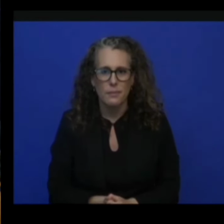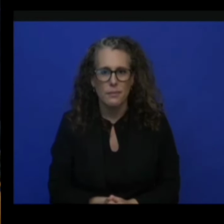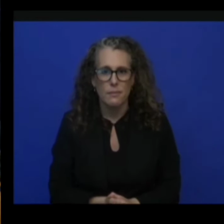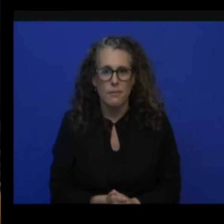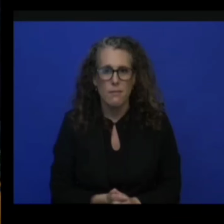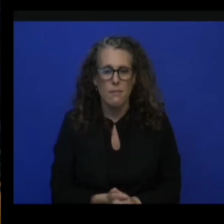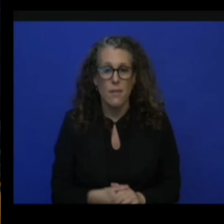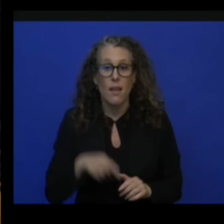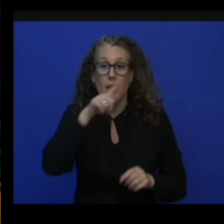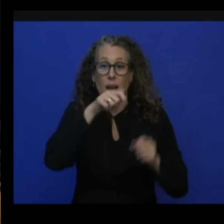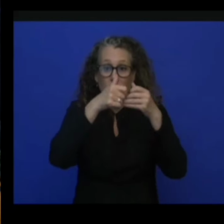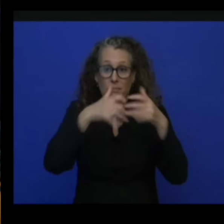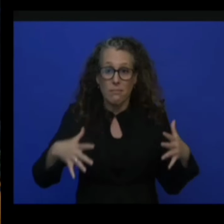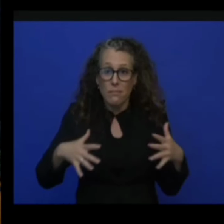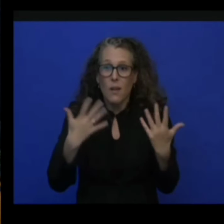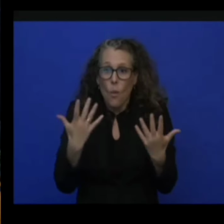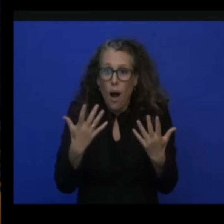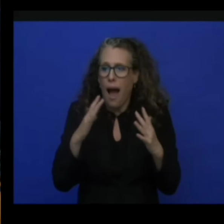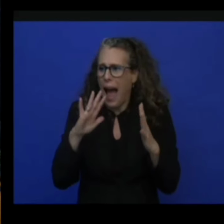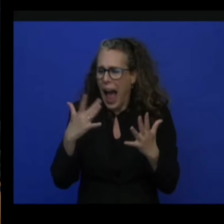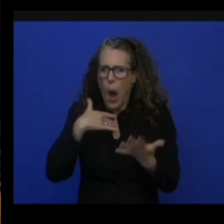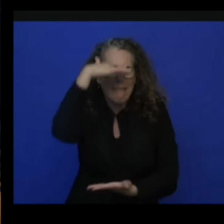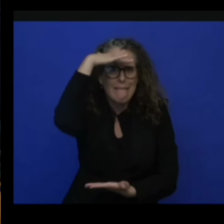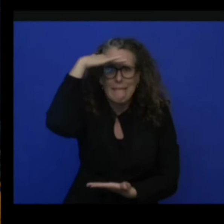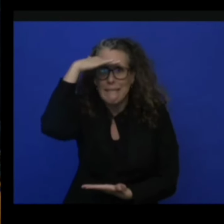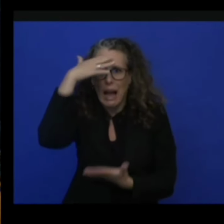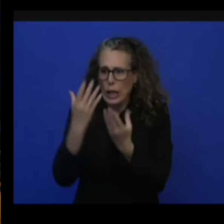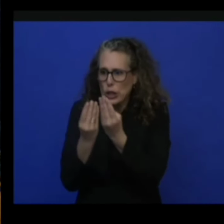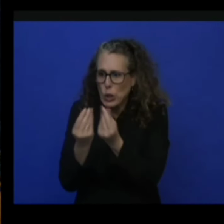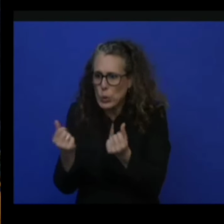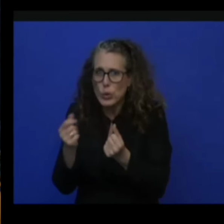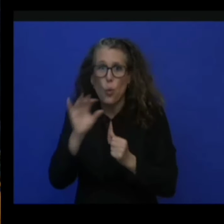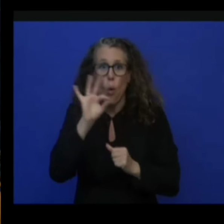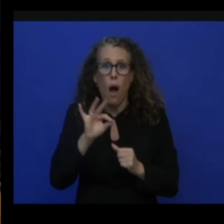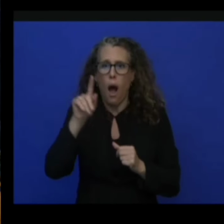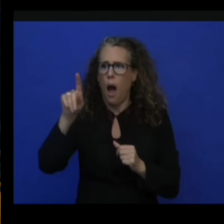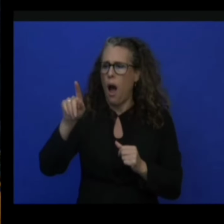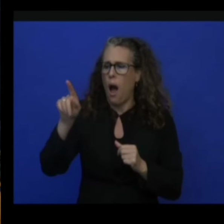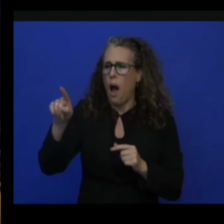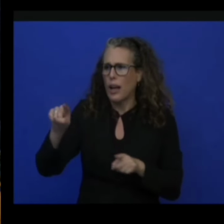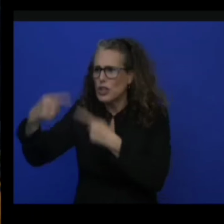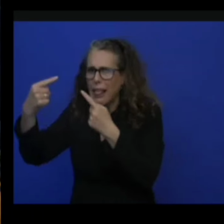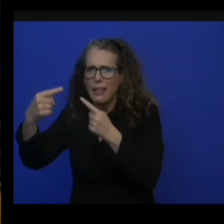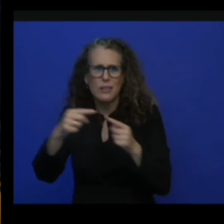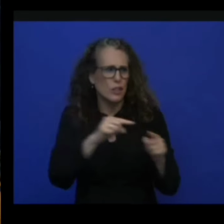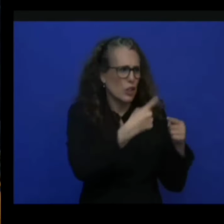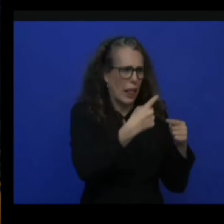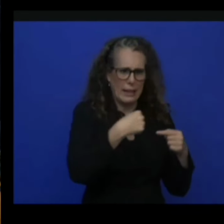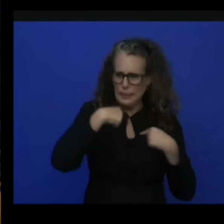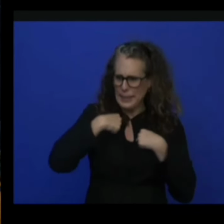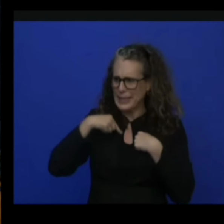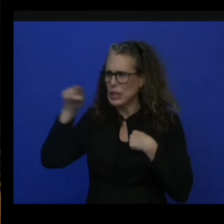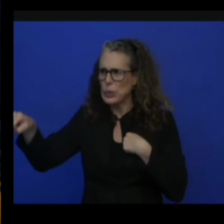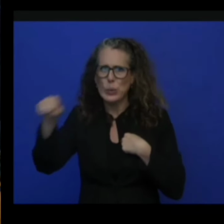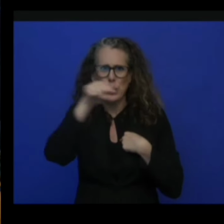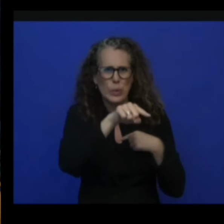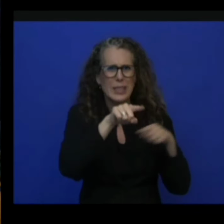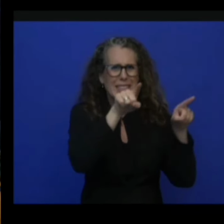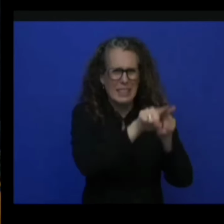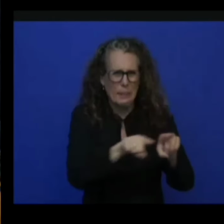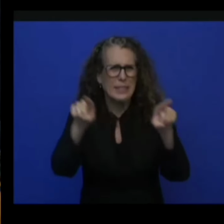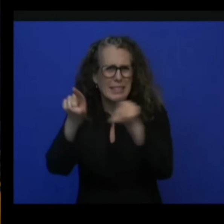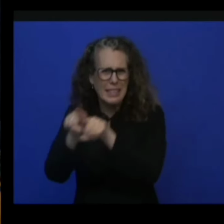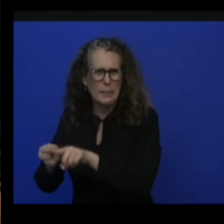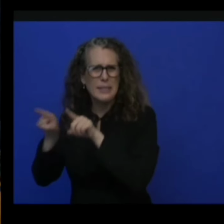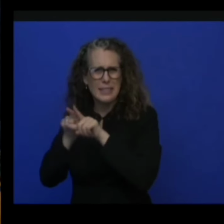solutions to the common problems that affect us all, everywhere. It means